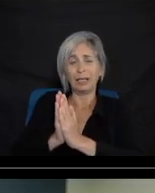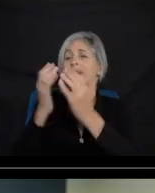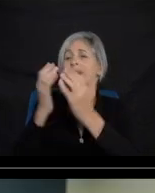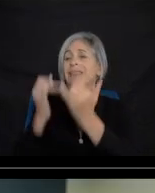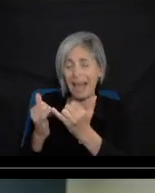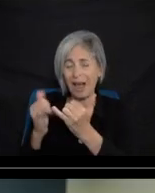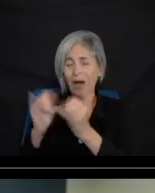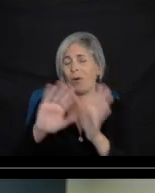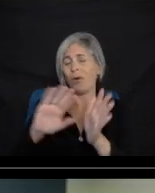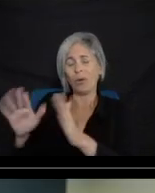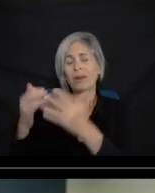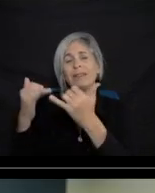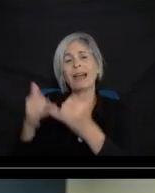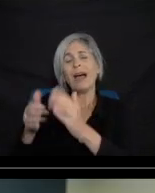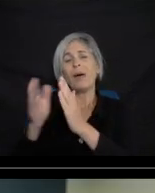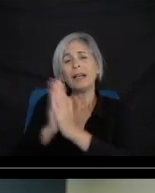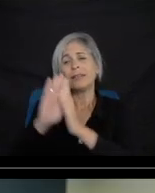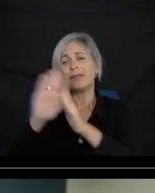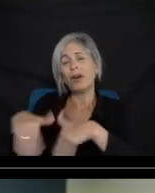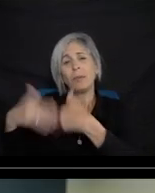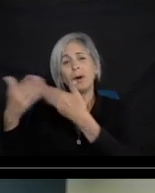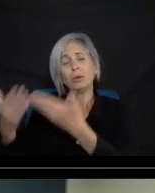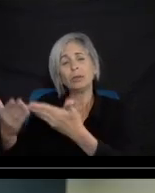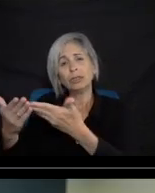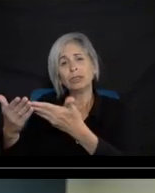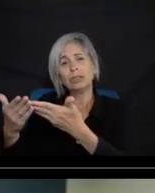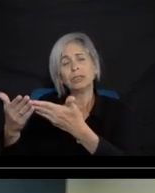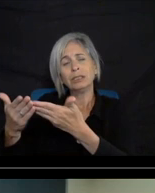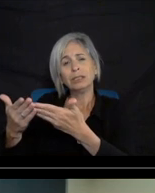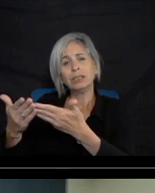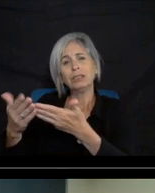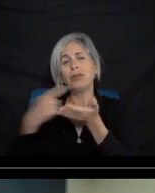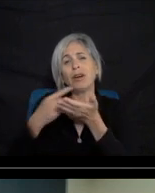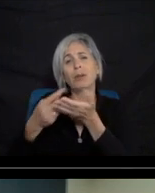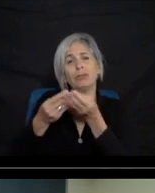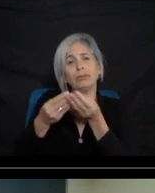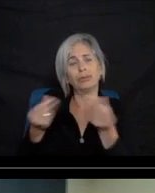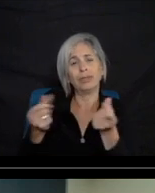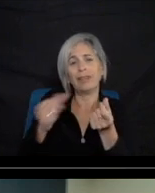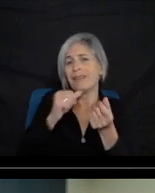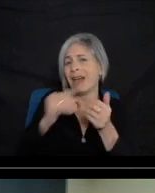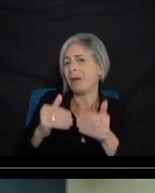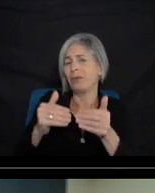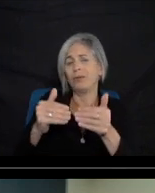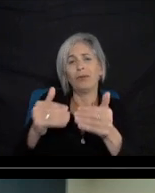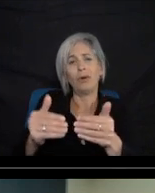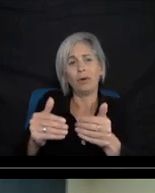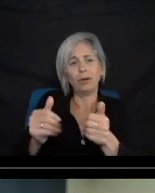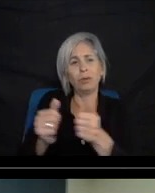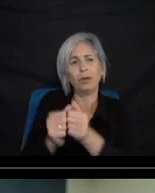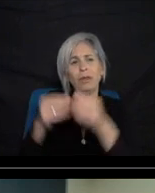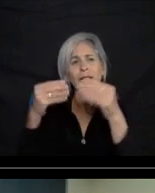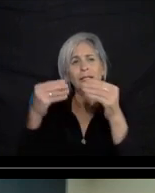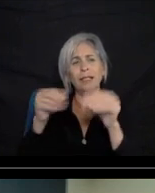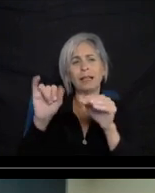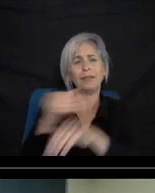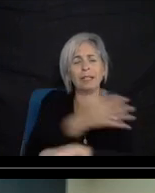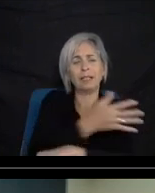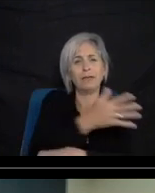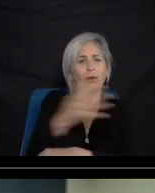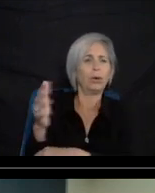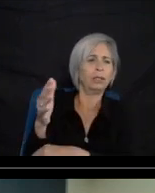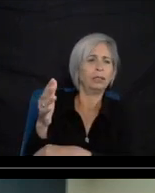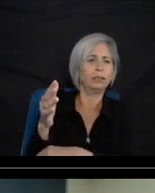We are now asking that one of you make a motion to rescind the resolution and not move forward with the sale of this forest,